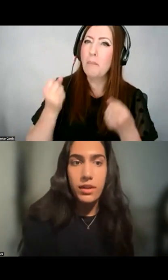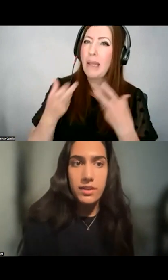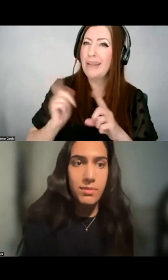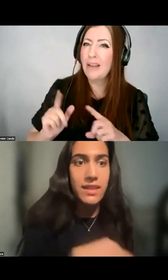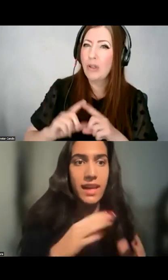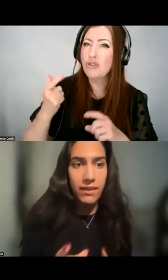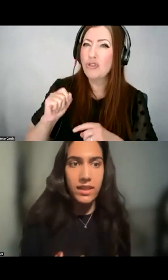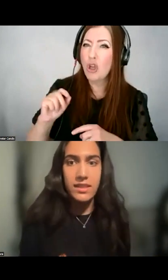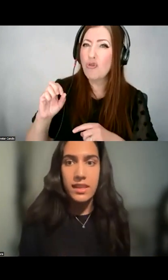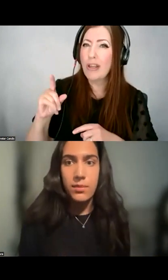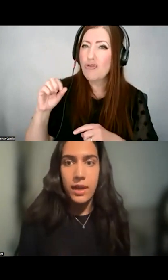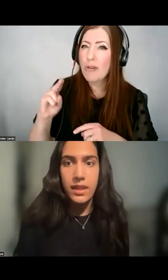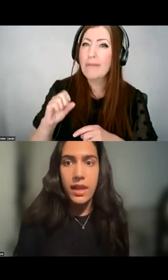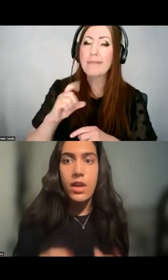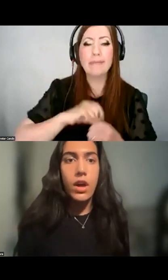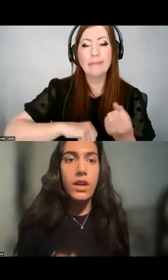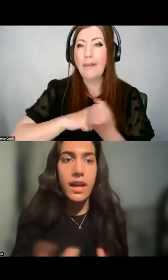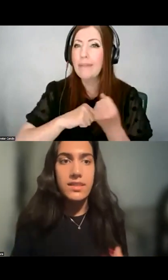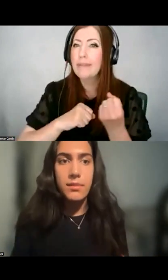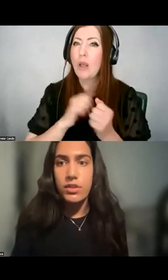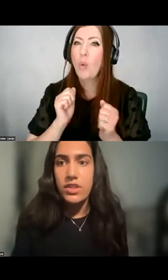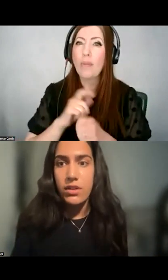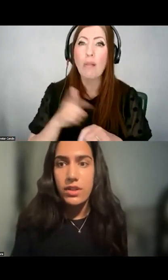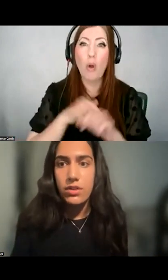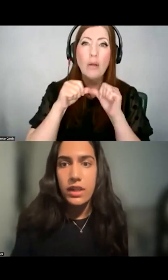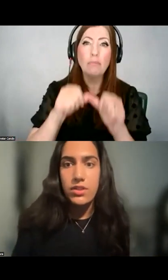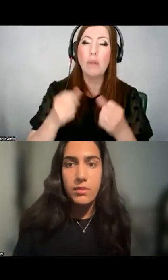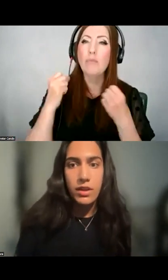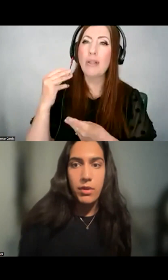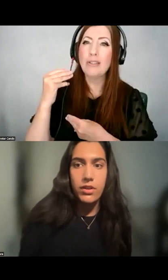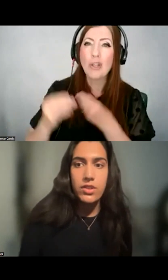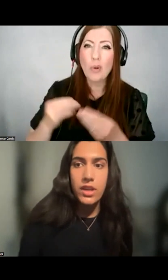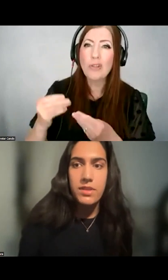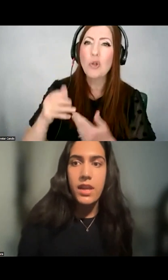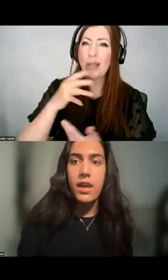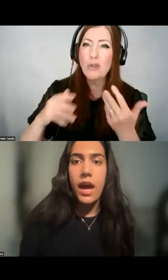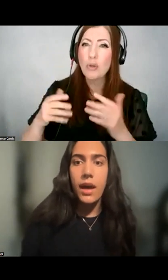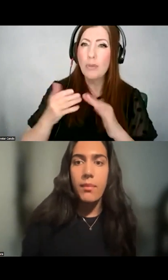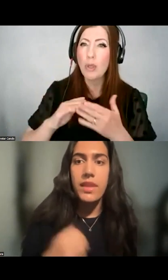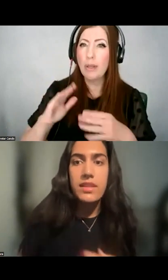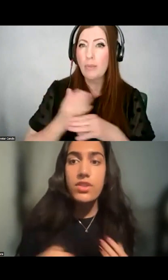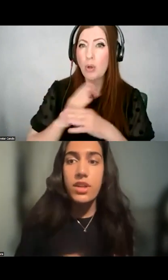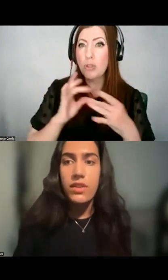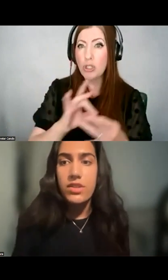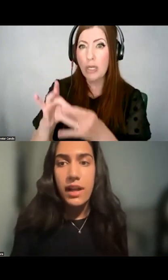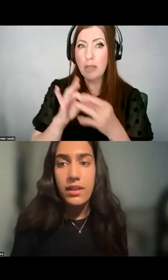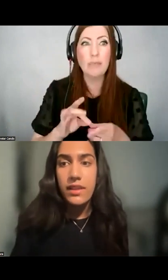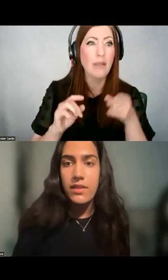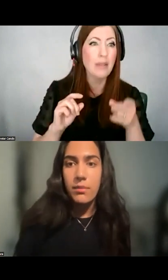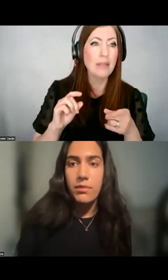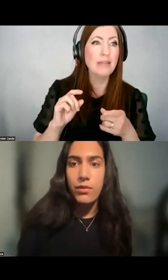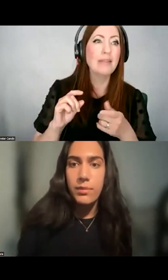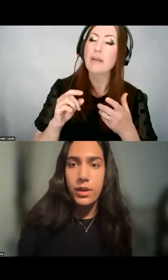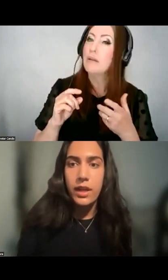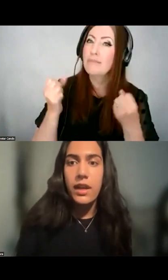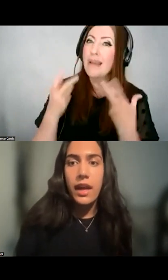this experience-based advocacy with long-lasting multi-generational and intercommunity partnerships. This intergenerationality and the